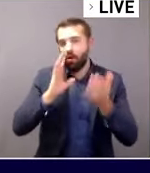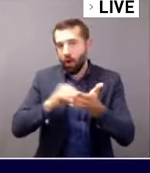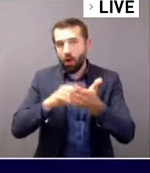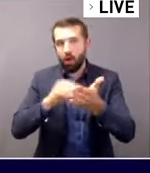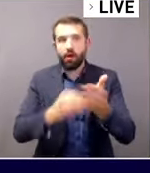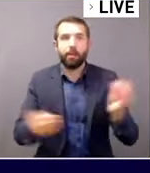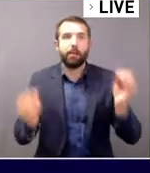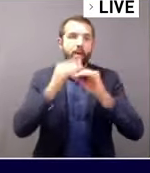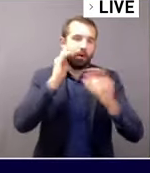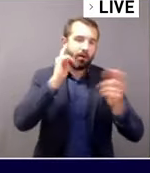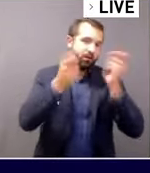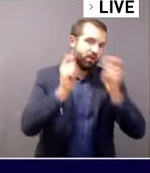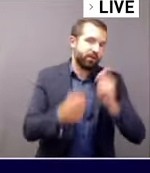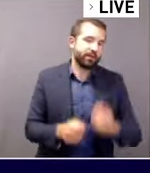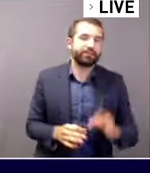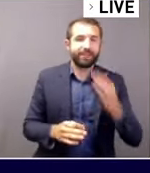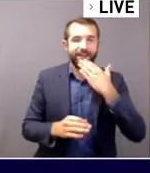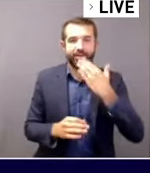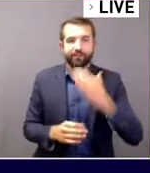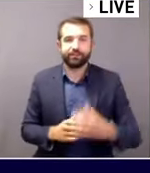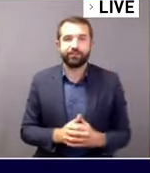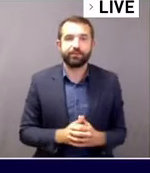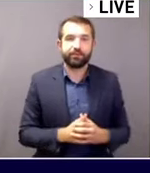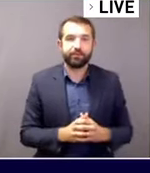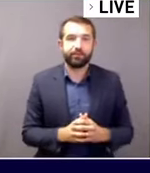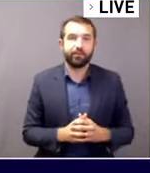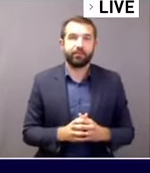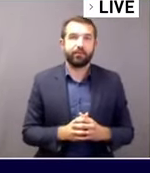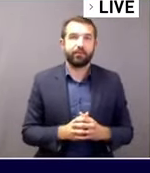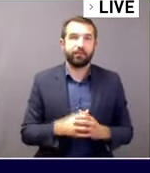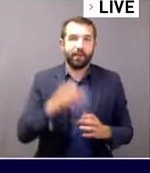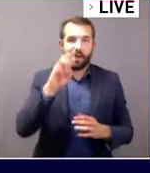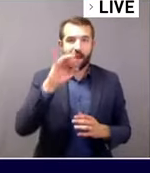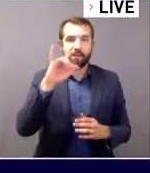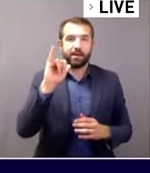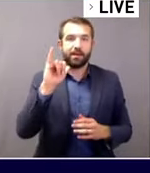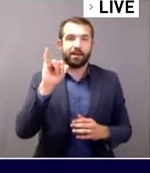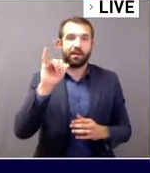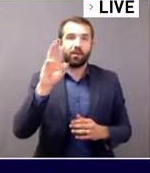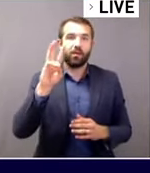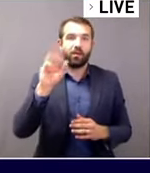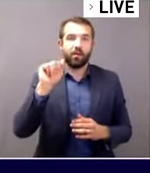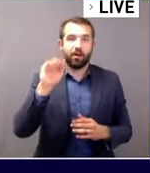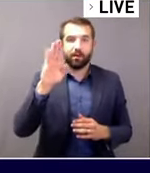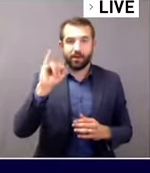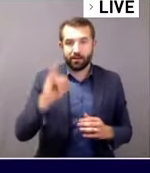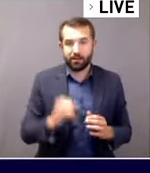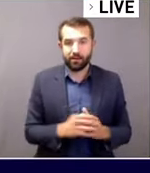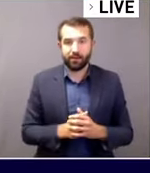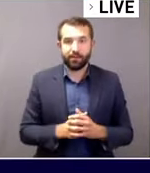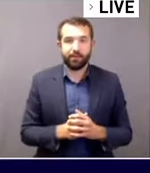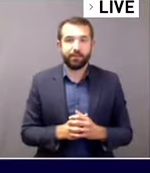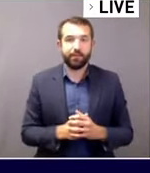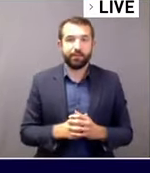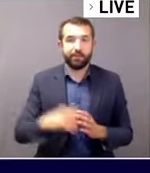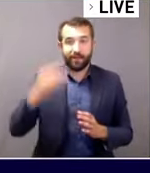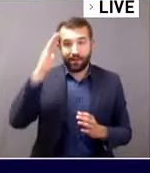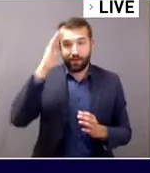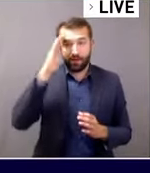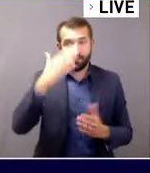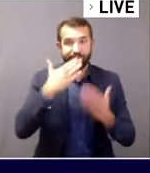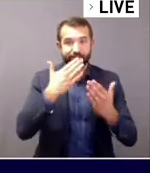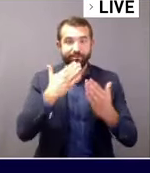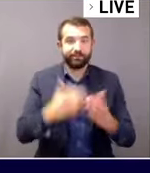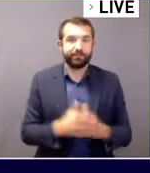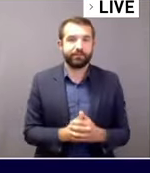you. You bet. I'm going to turn to Emily Tadlock at WABI. Hi, Dr. Shah. Thanks so much for taking my